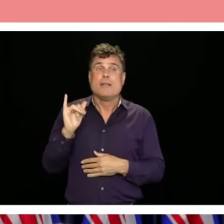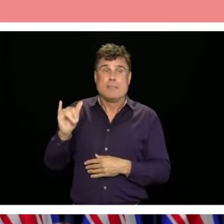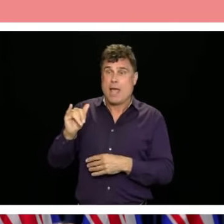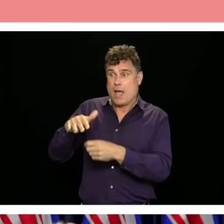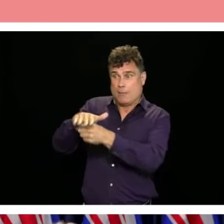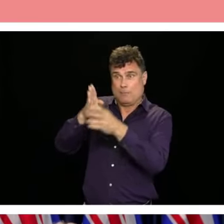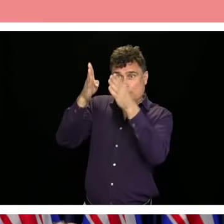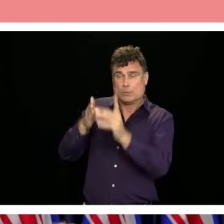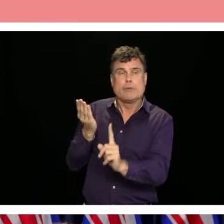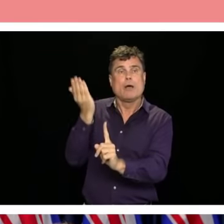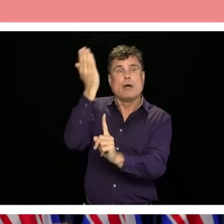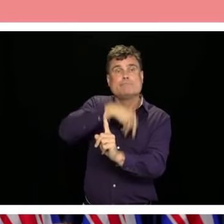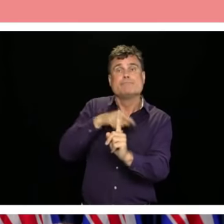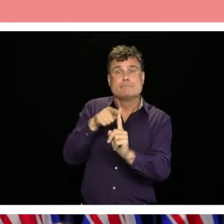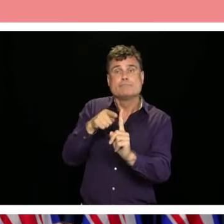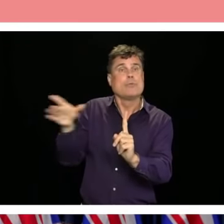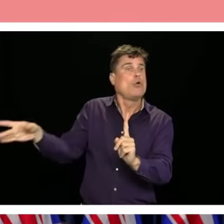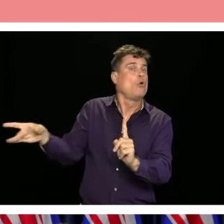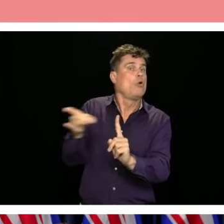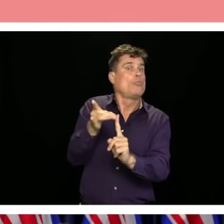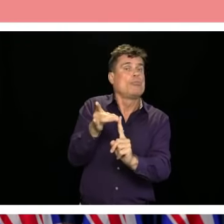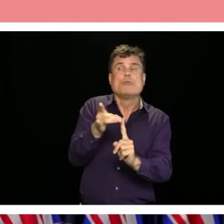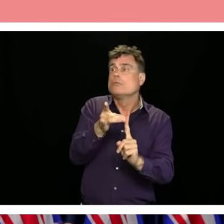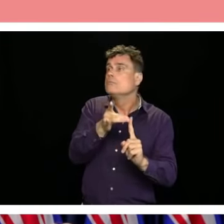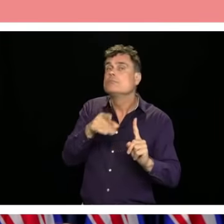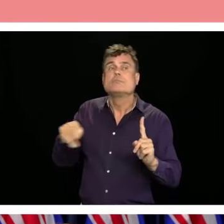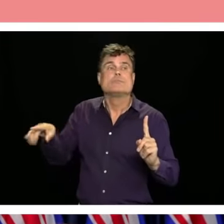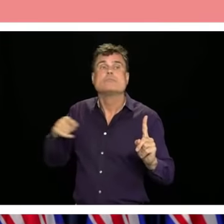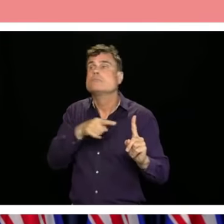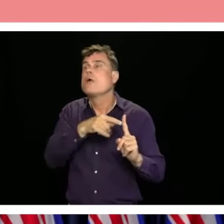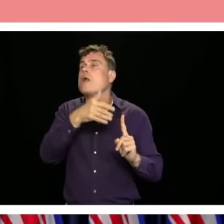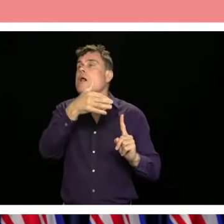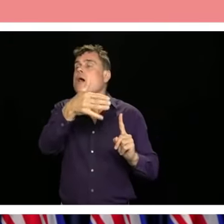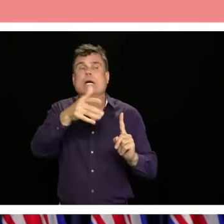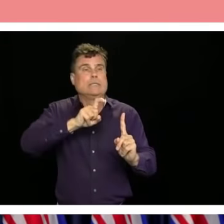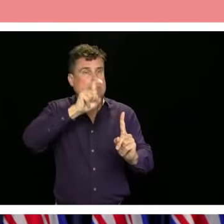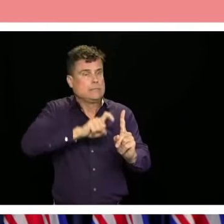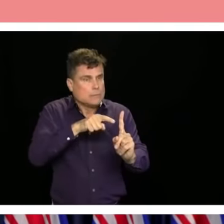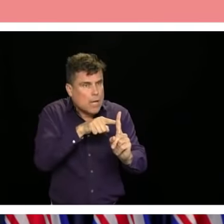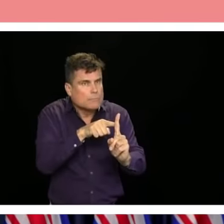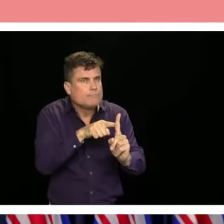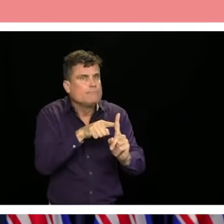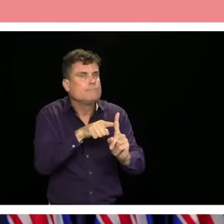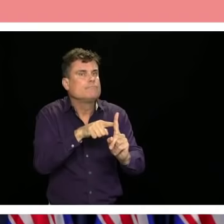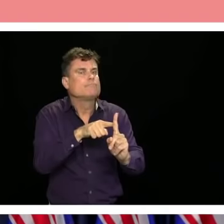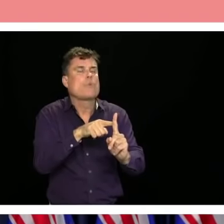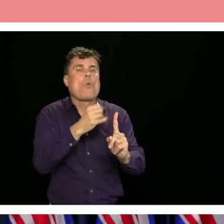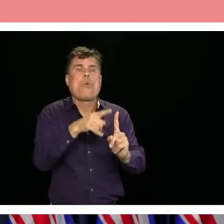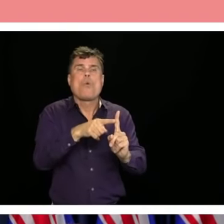identified at a time where their illness was mostly recovered, or that they